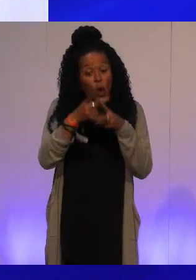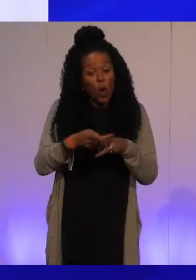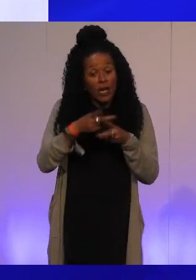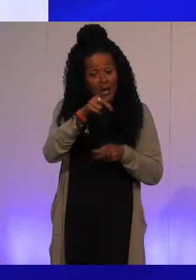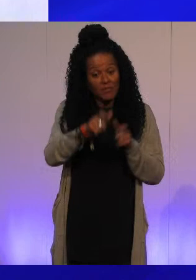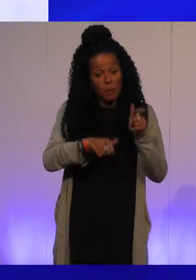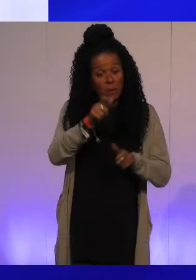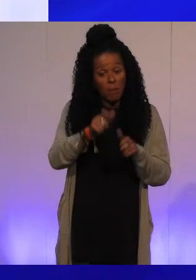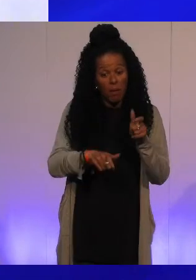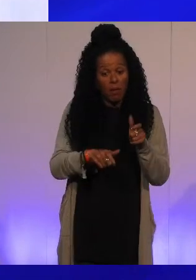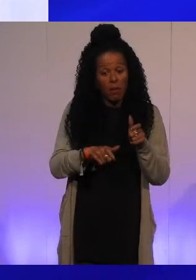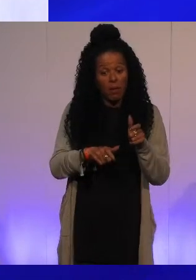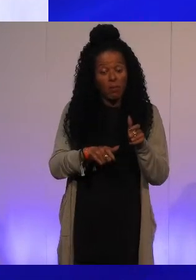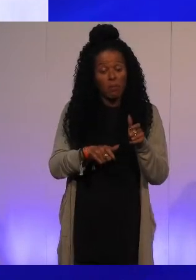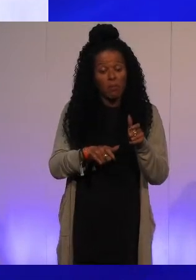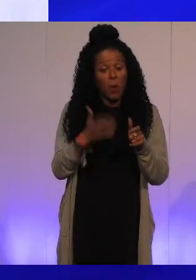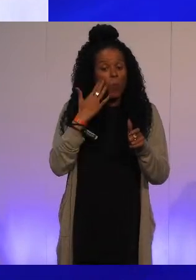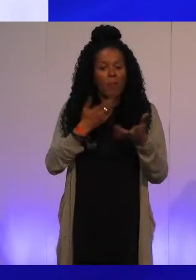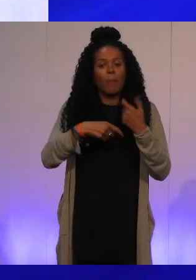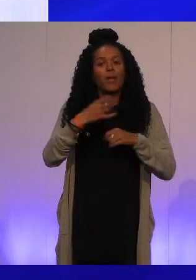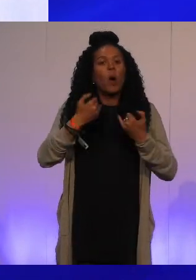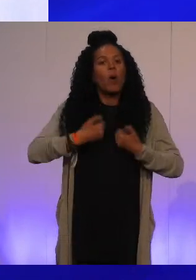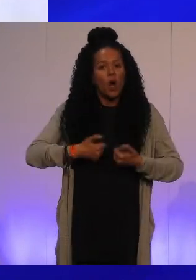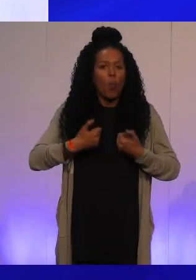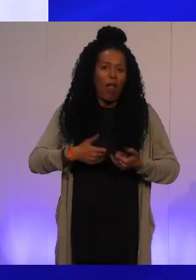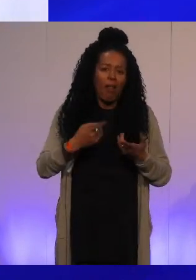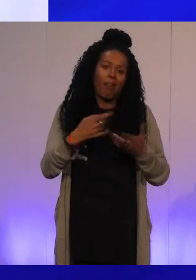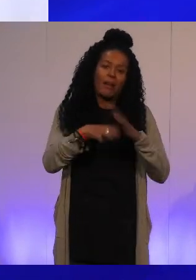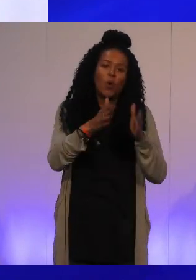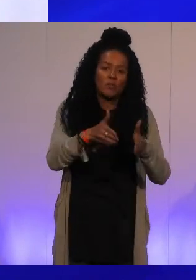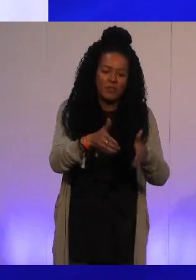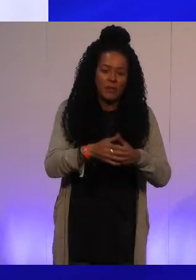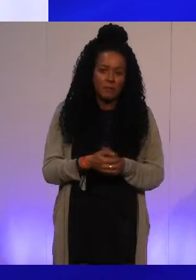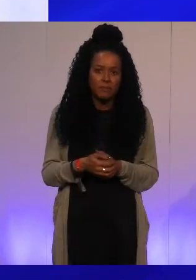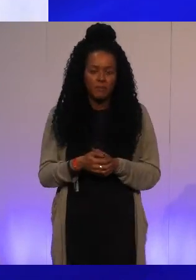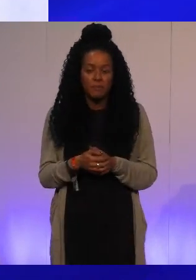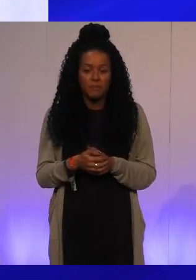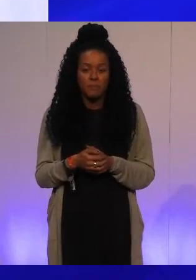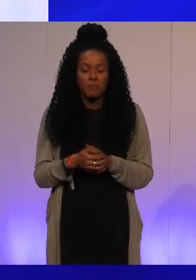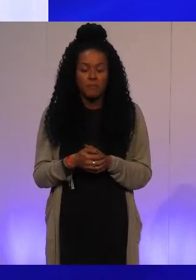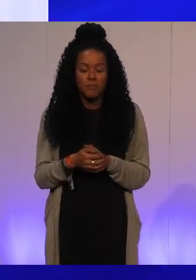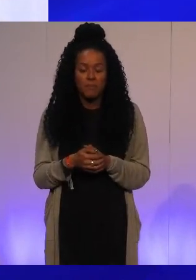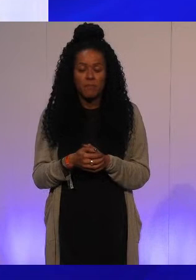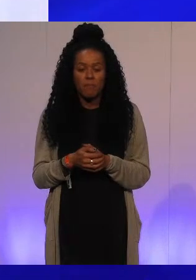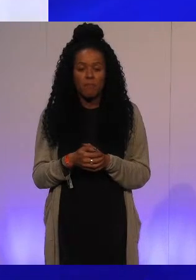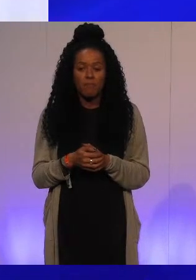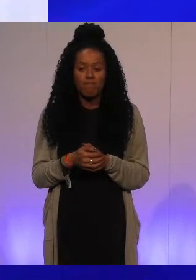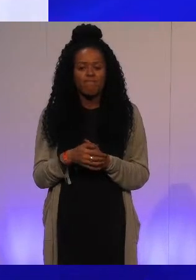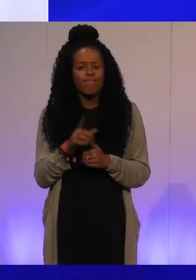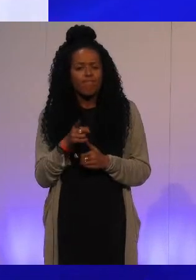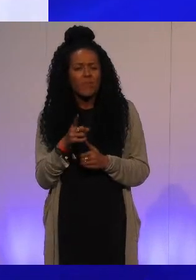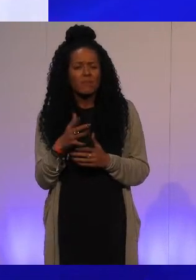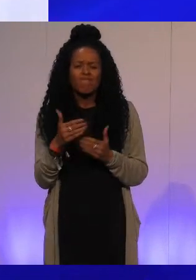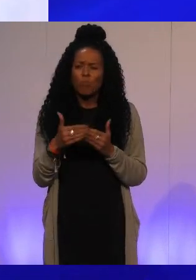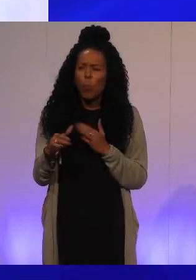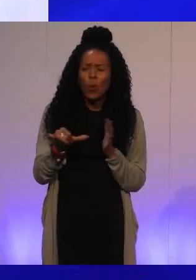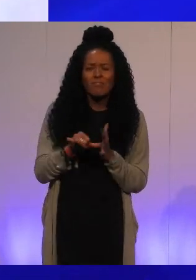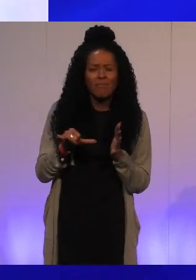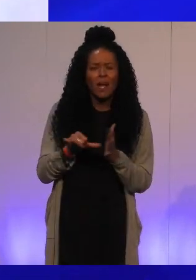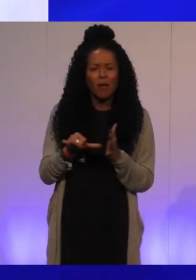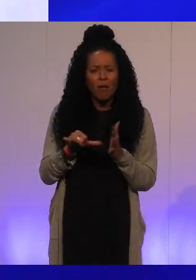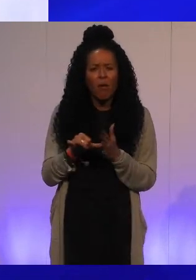they're, when they are unwell. So it is quite a more difficult one, if